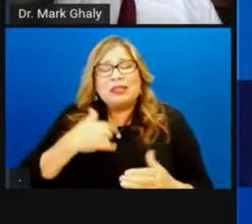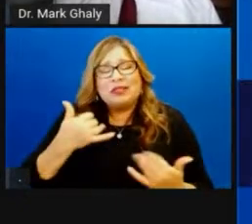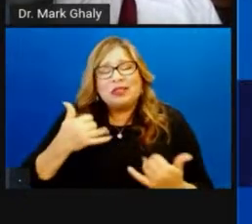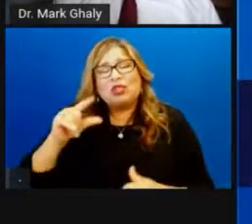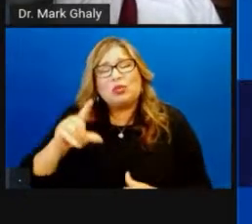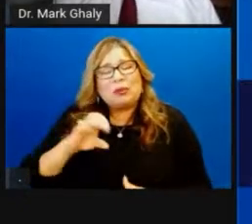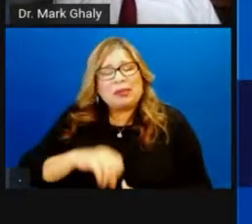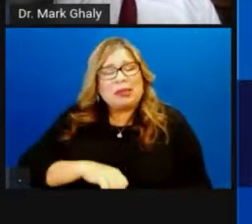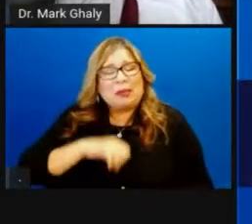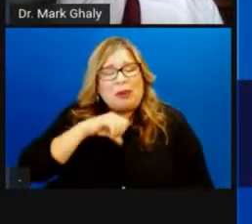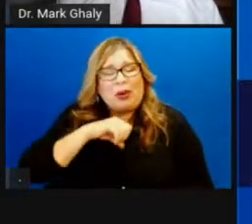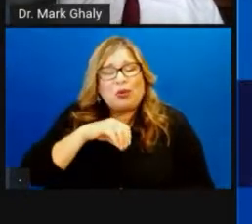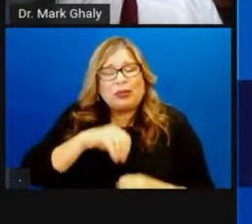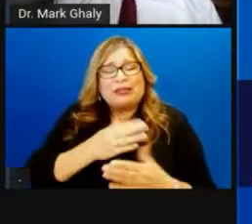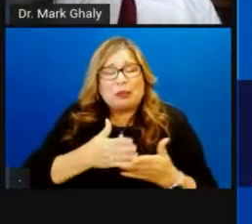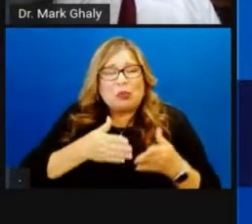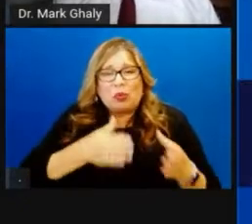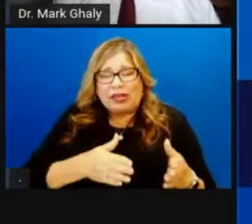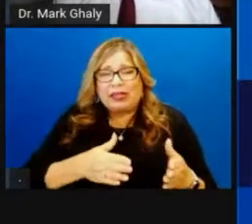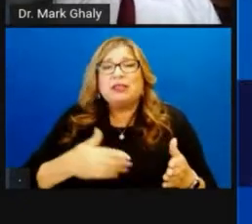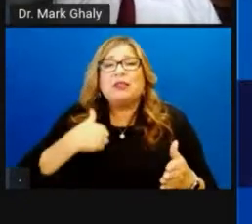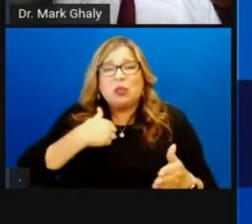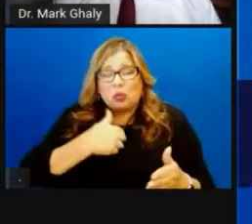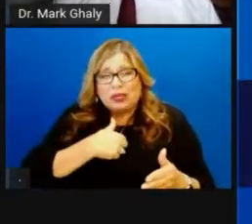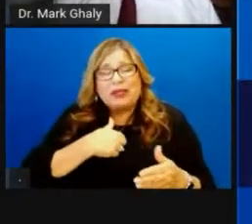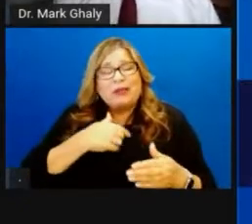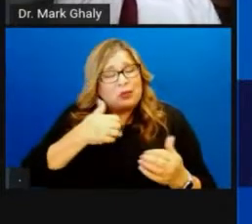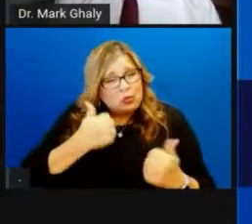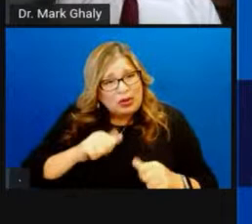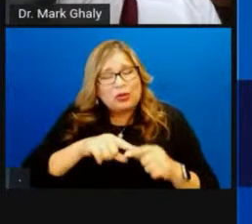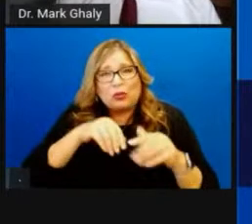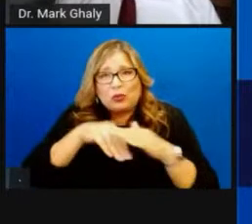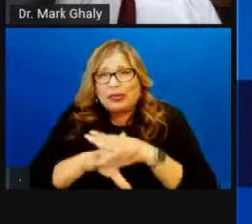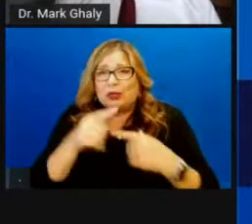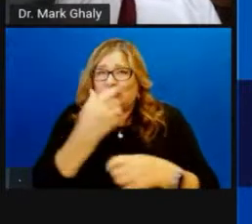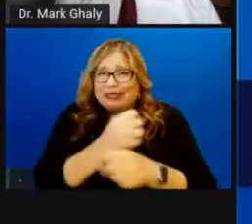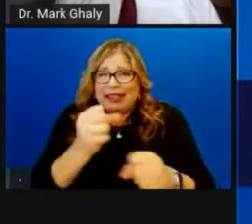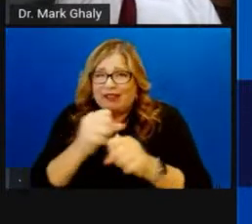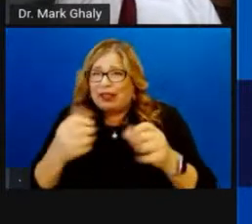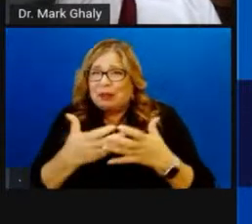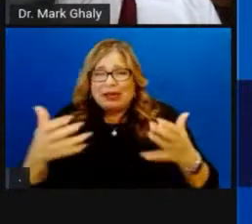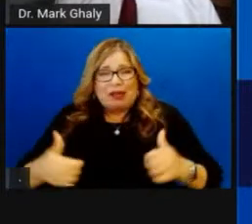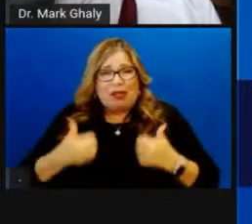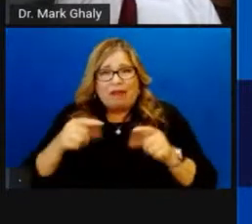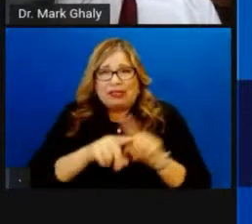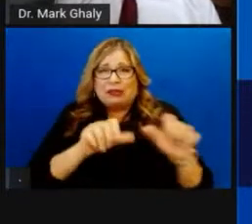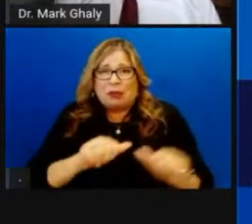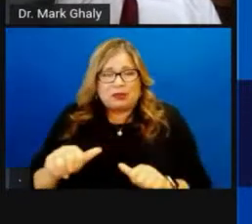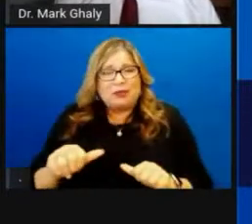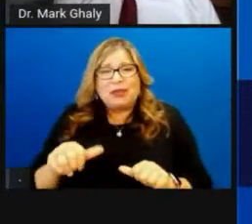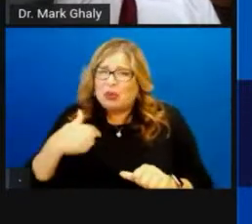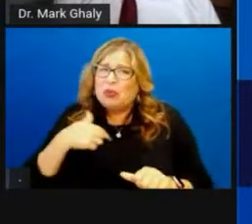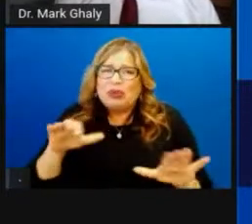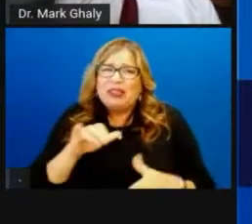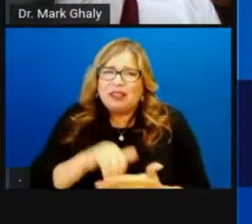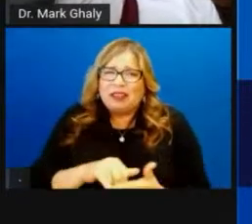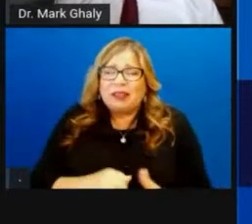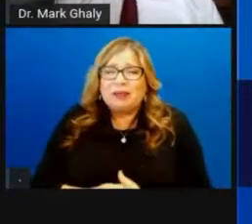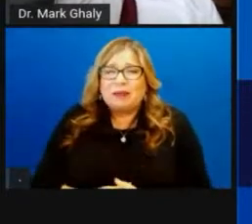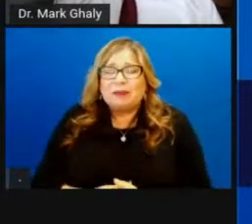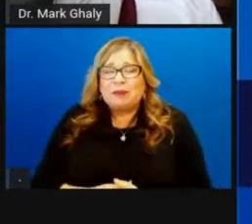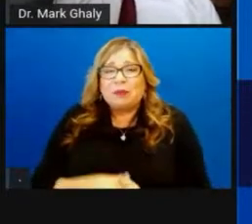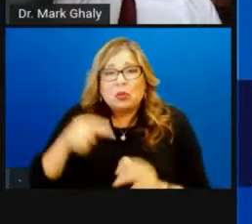We went in to save lives and we've done that. When you look at California, among other populated states that